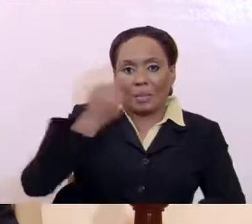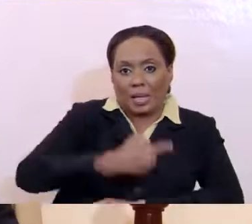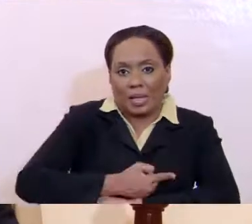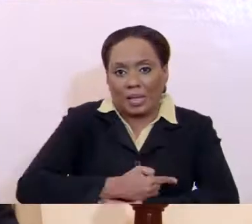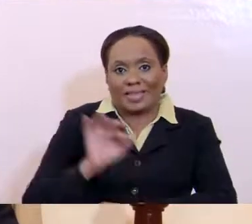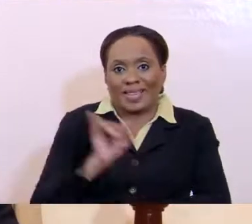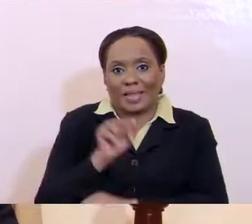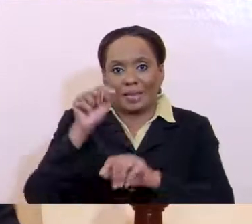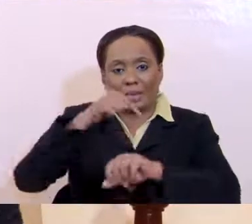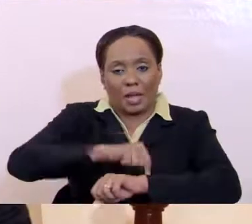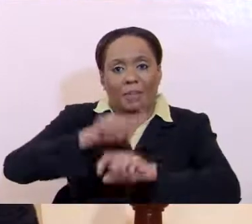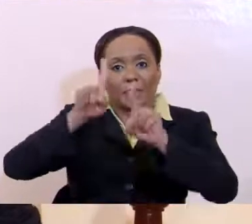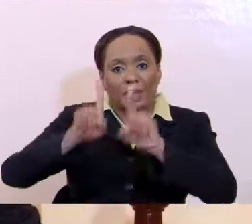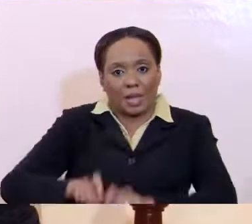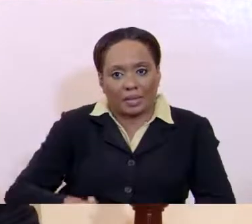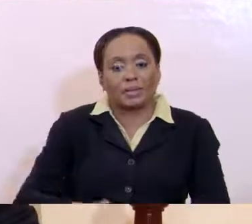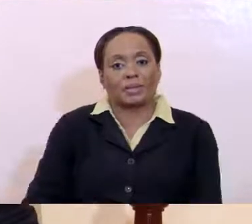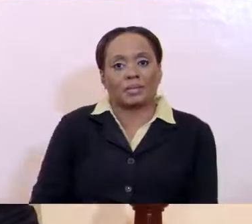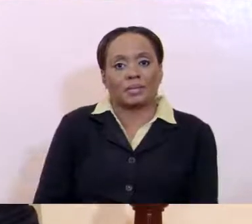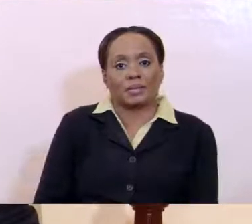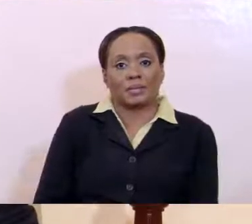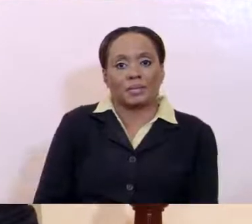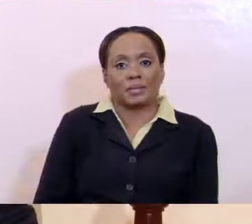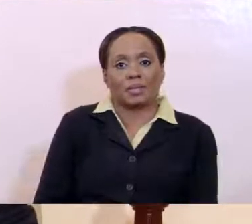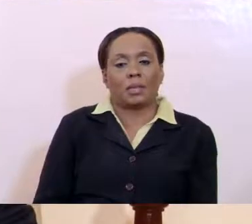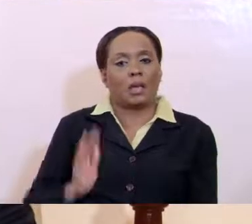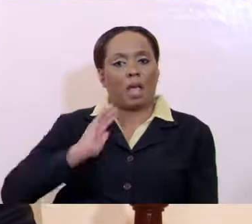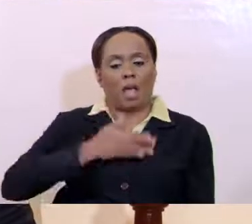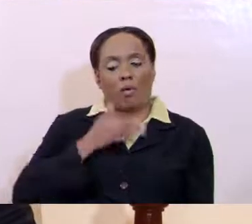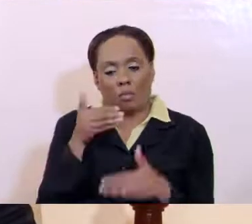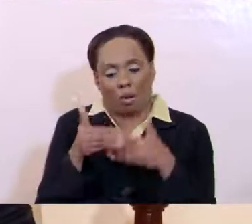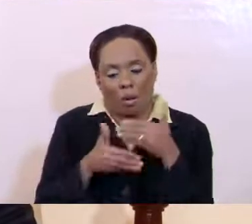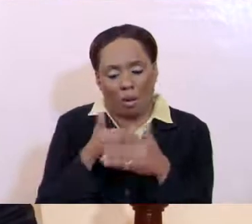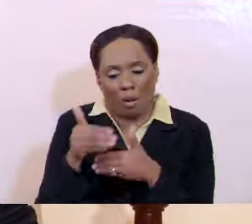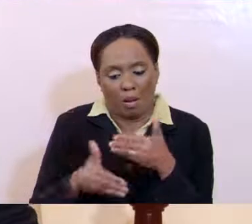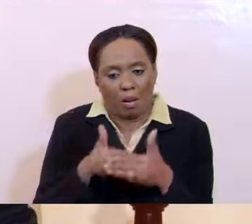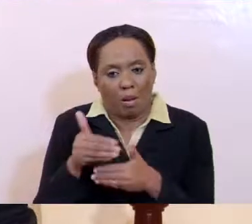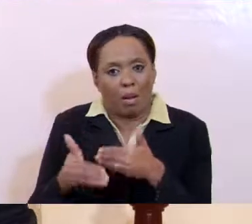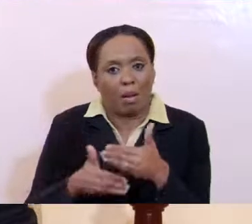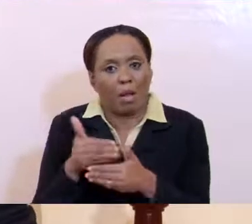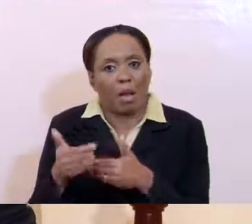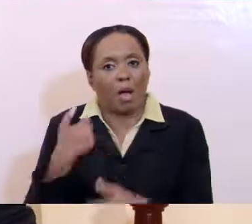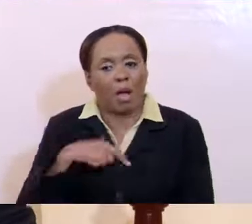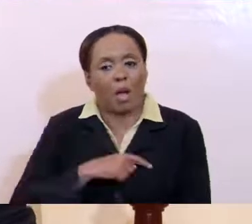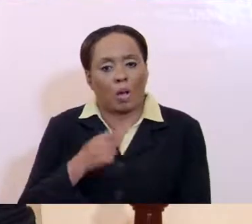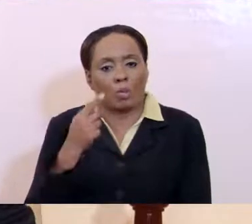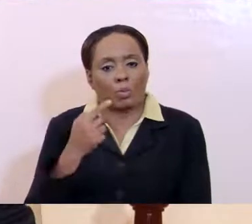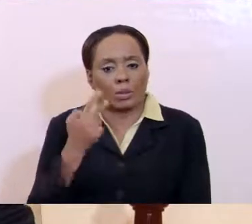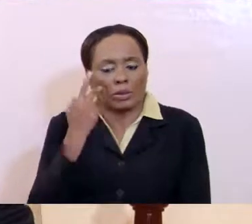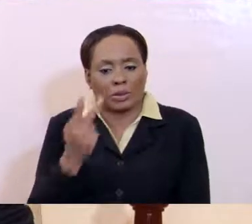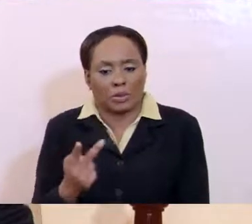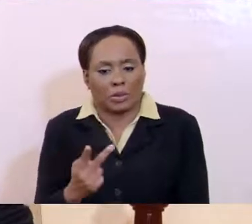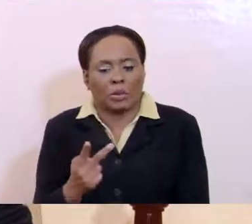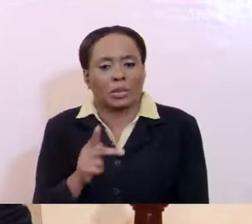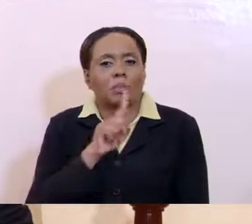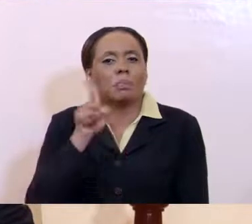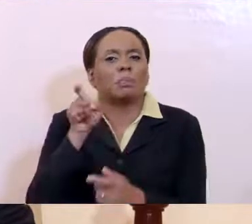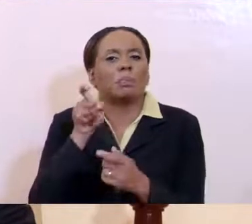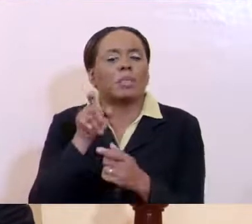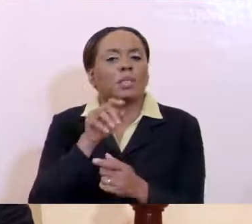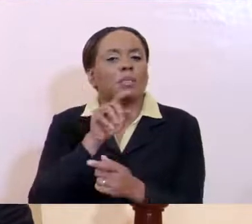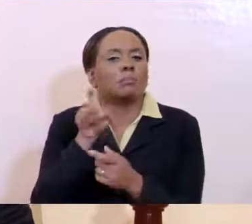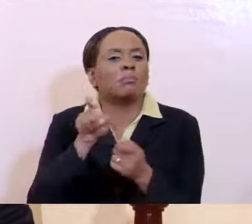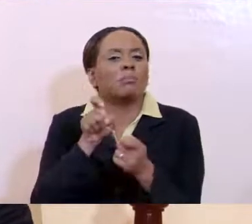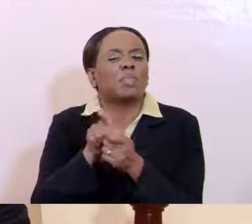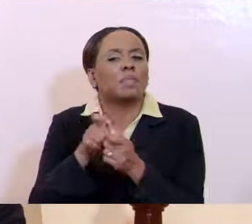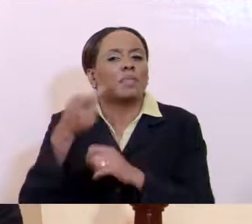we also went through a process where the previous cases, we assigned them to the day that they were actually tested and